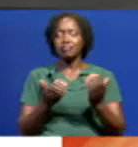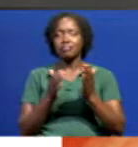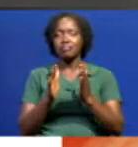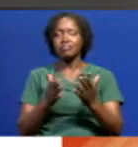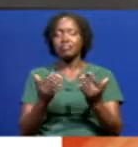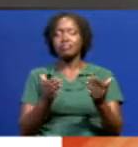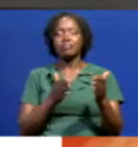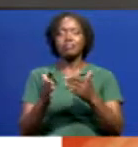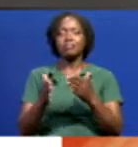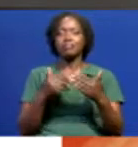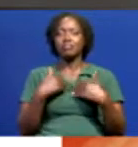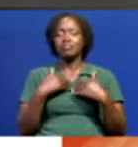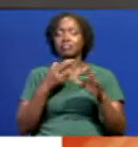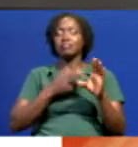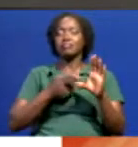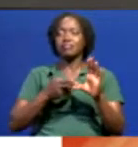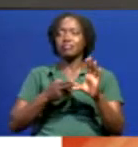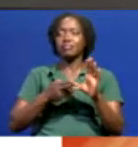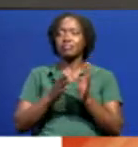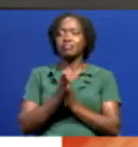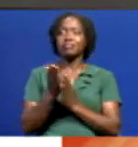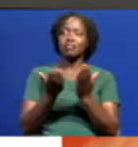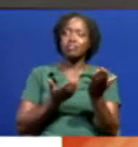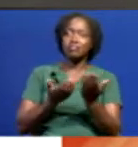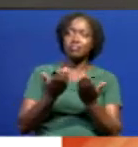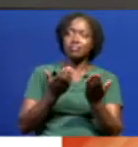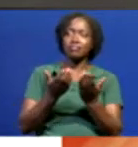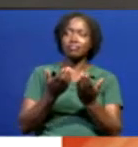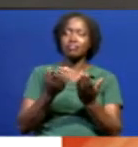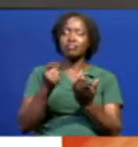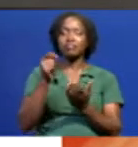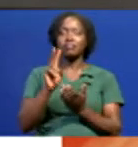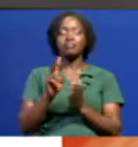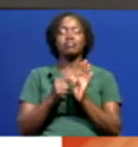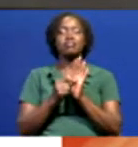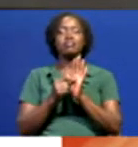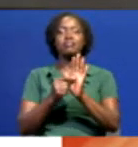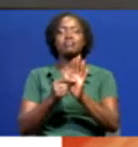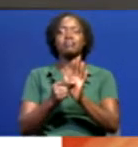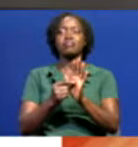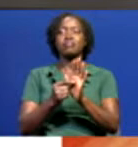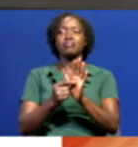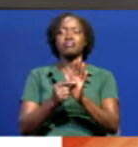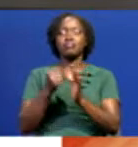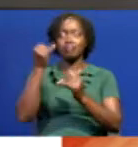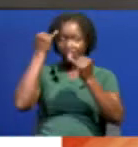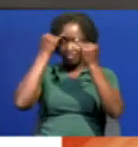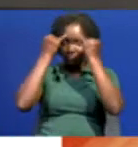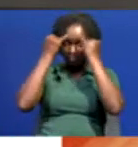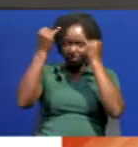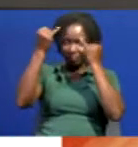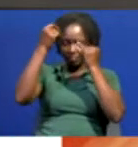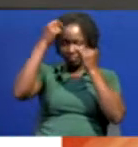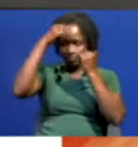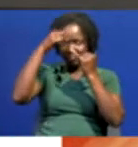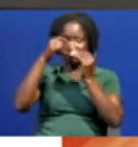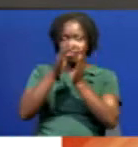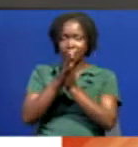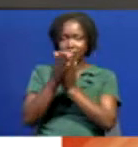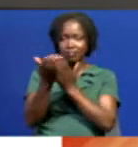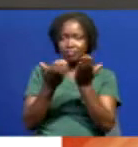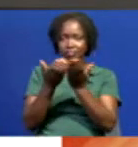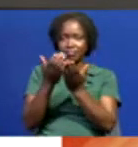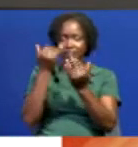have an opportunity to participate in a business TV reality show to showcase their innovations, pitch business ideas